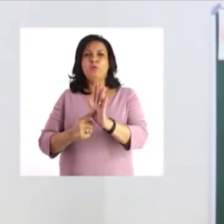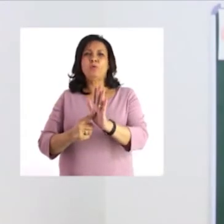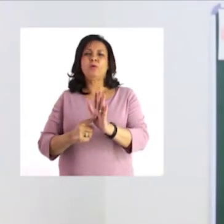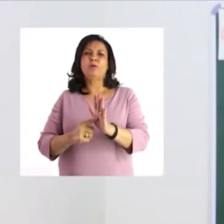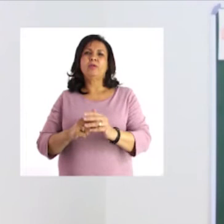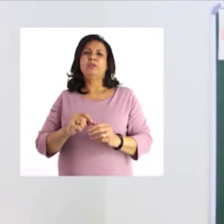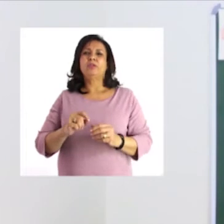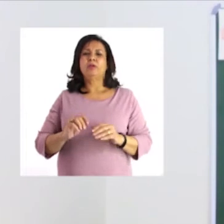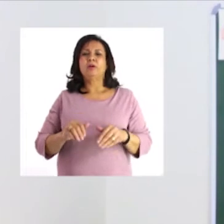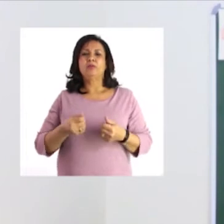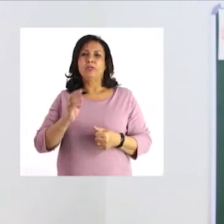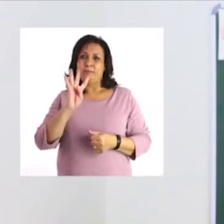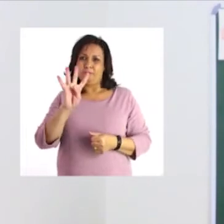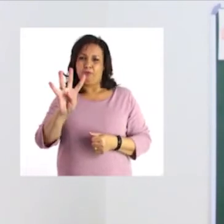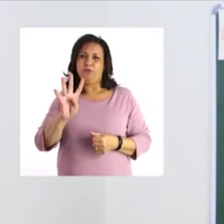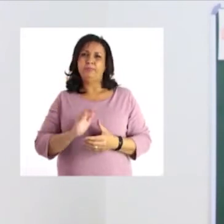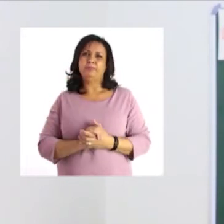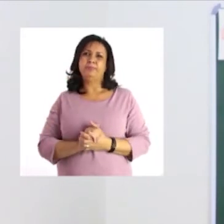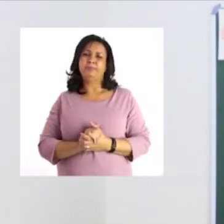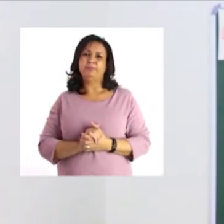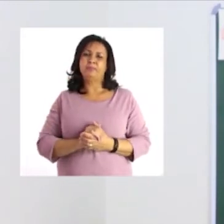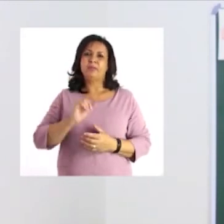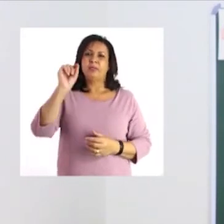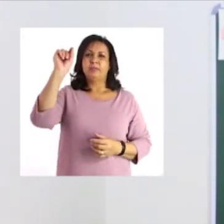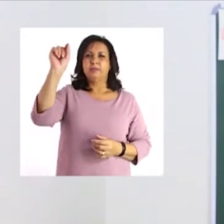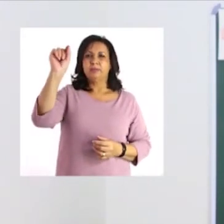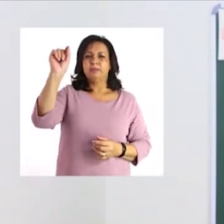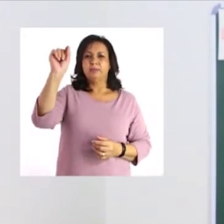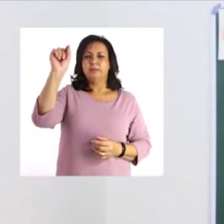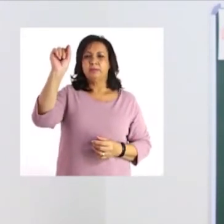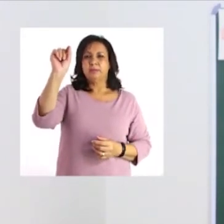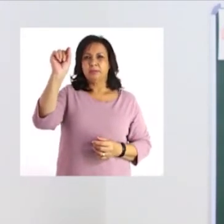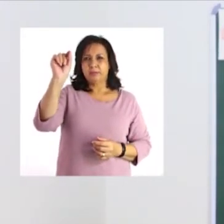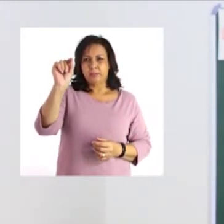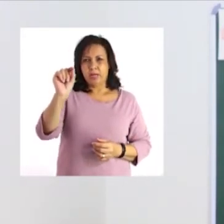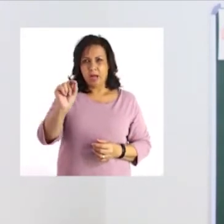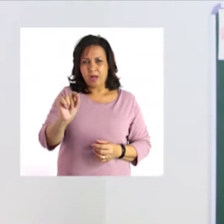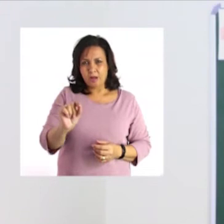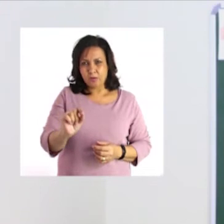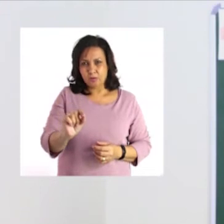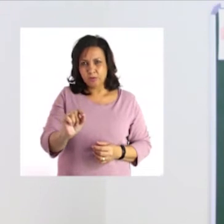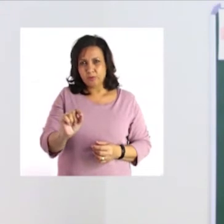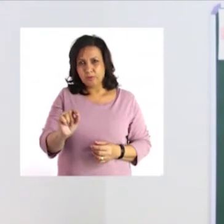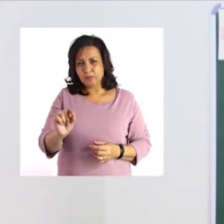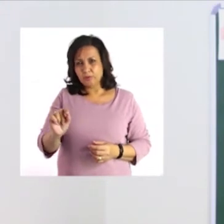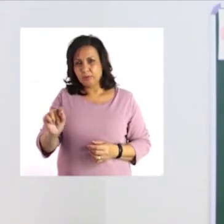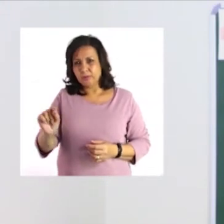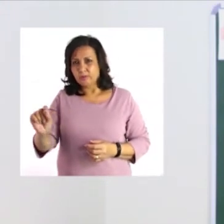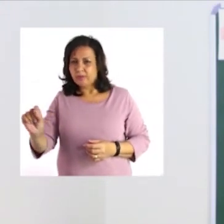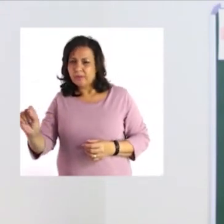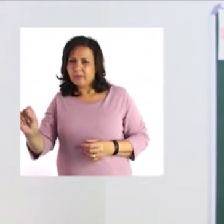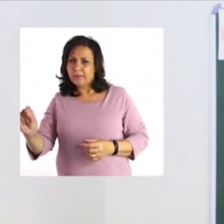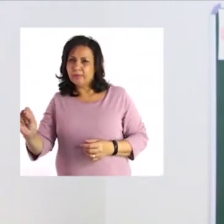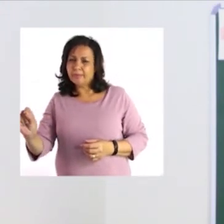so let's take a closer look. We start at the top of the line and we go skew down and we make a